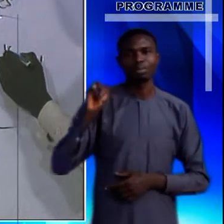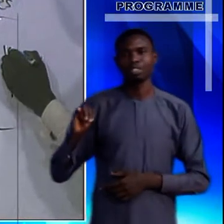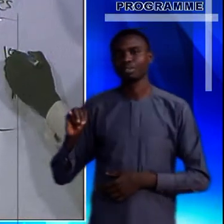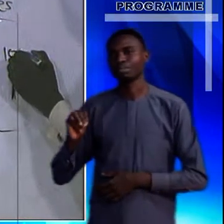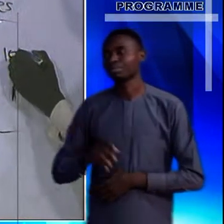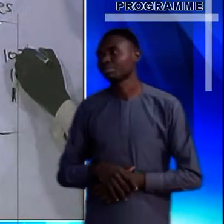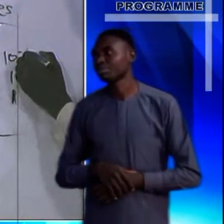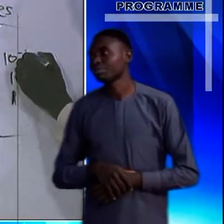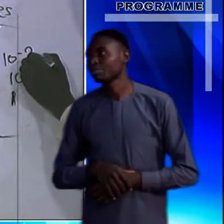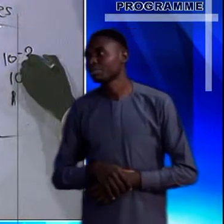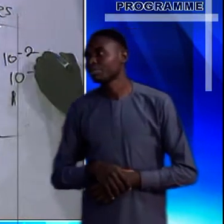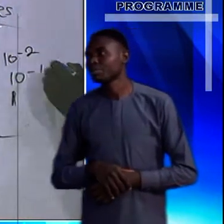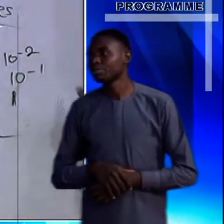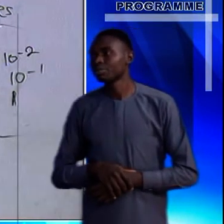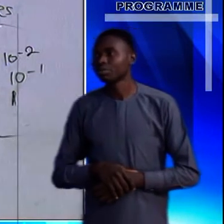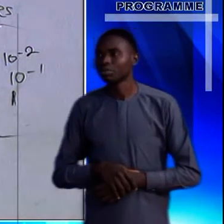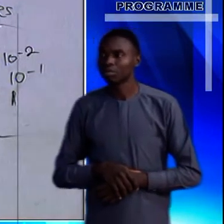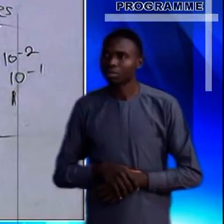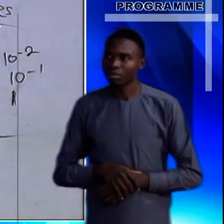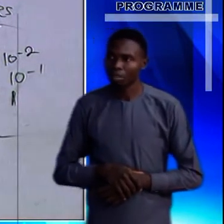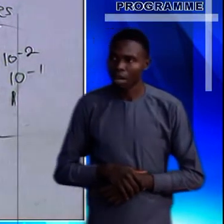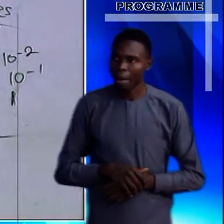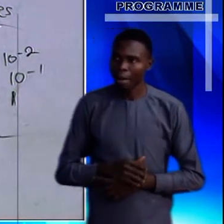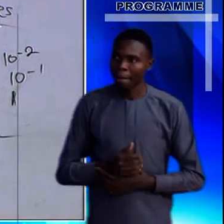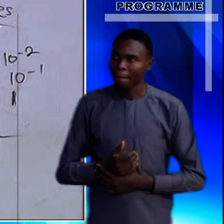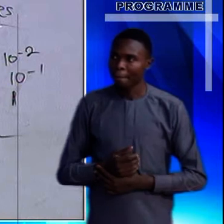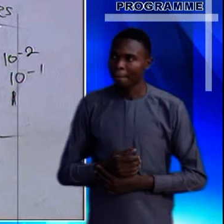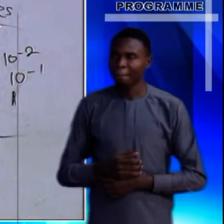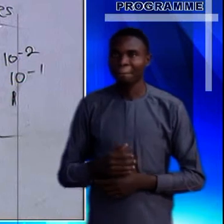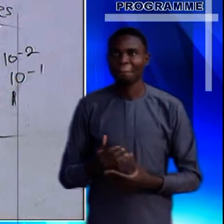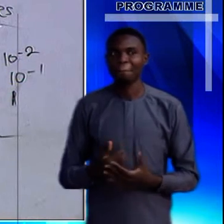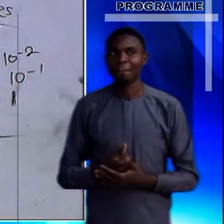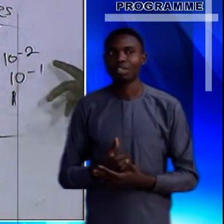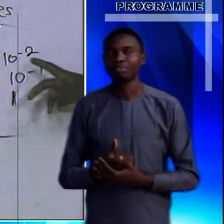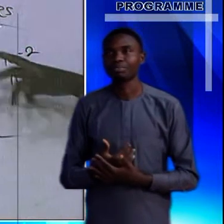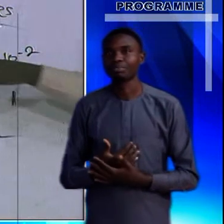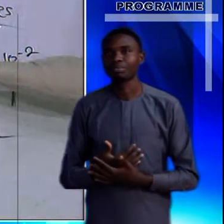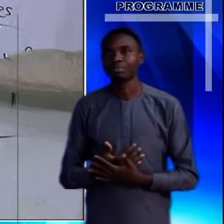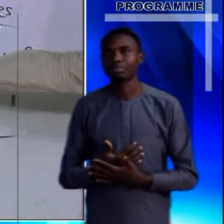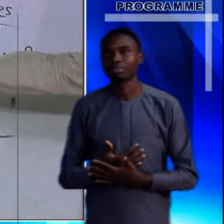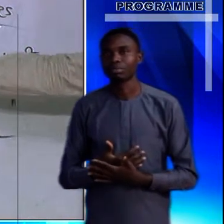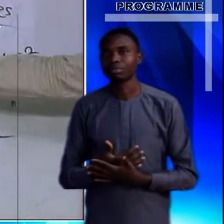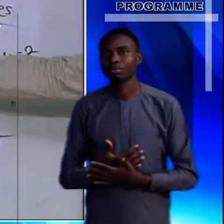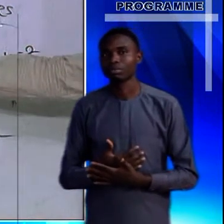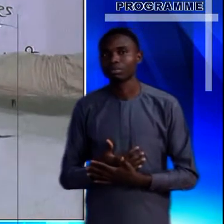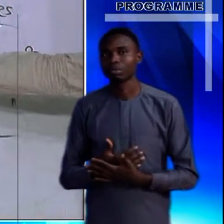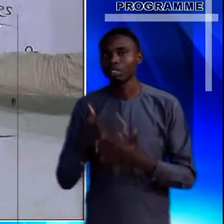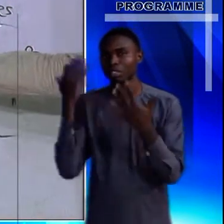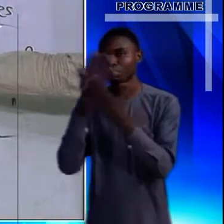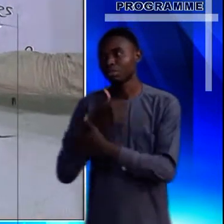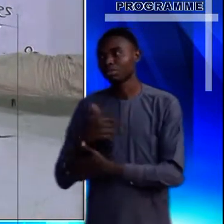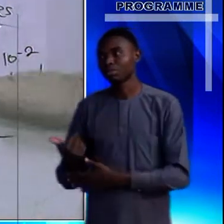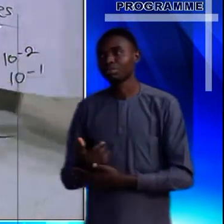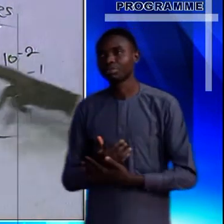is 10 raised to the power minus 2 meters. It means that we have 100